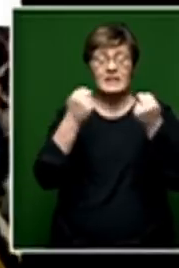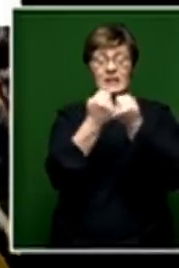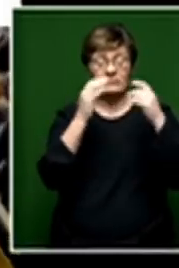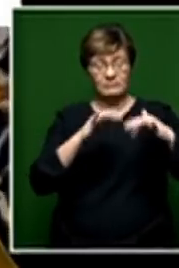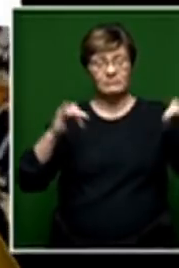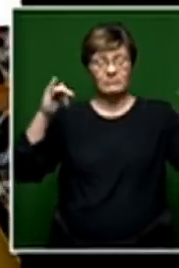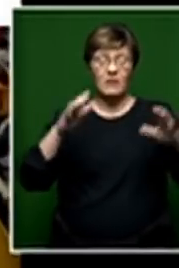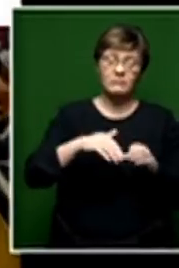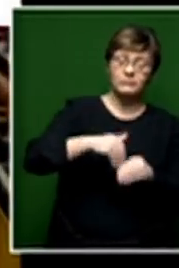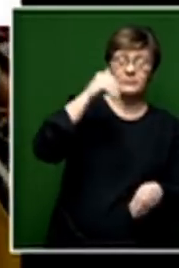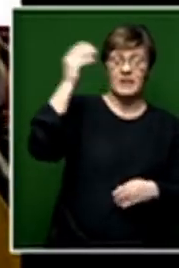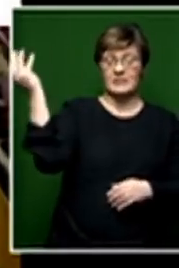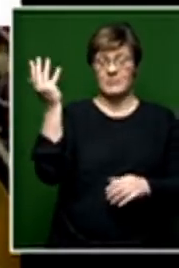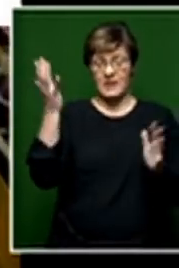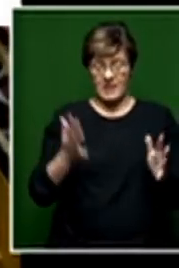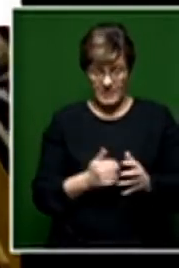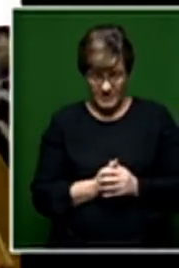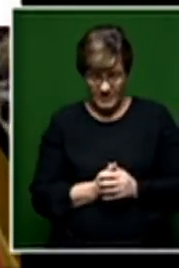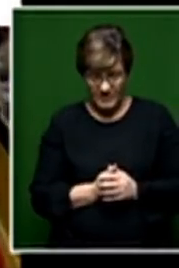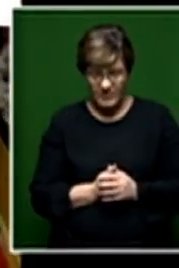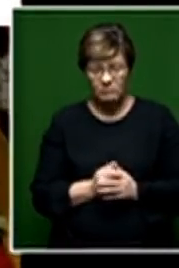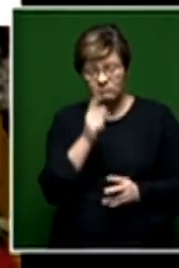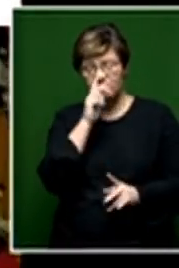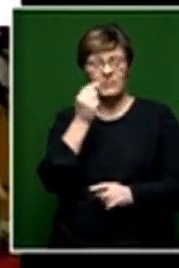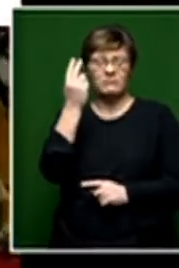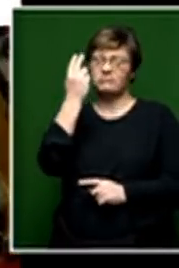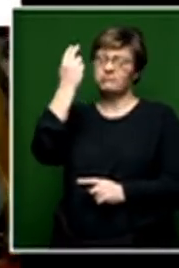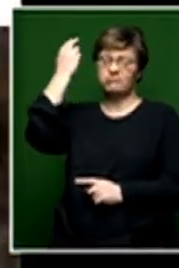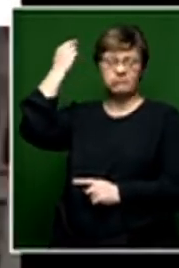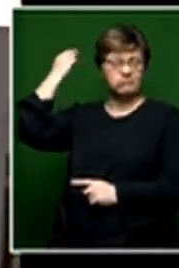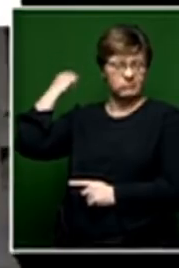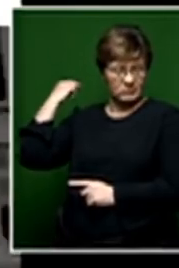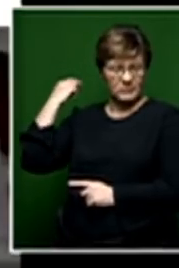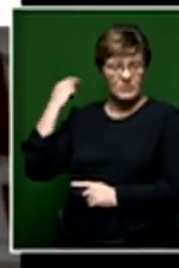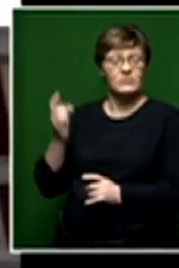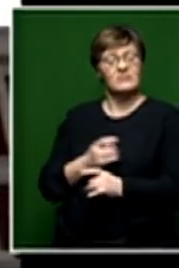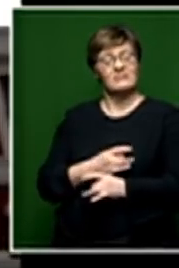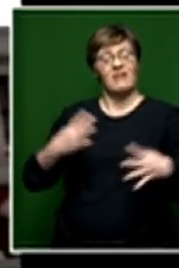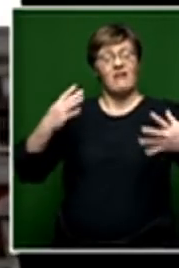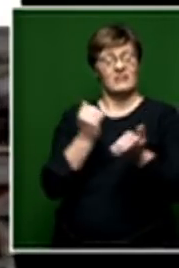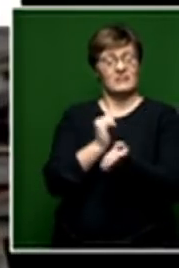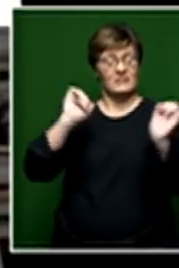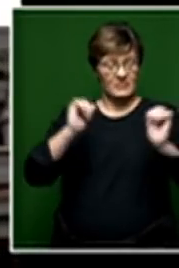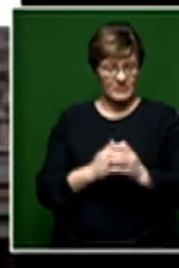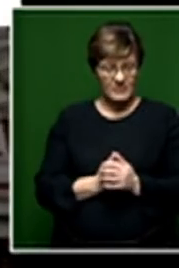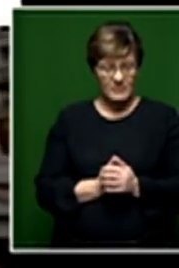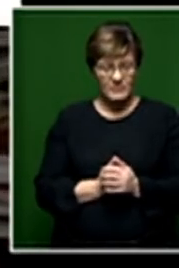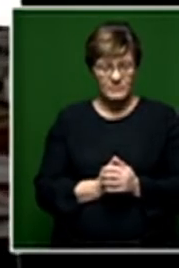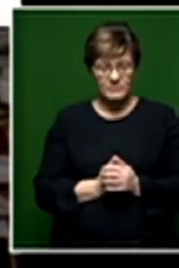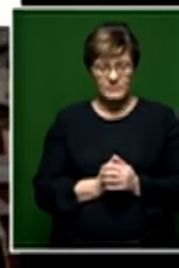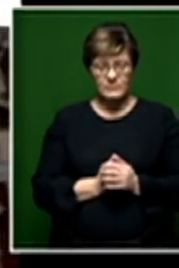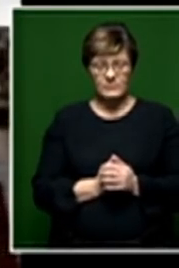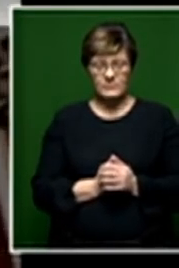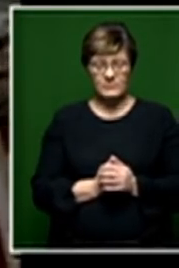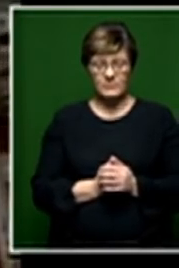Assembly elects a new speaker, we take a look back at the previous speakers since the advent of democracy. Freni Ginwala was the